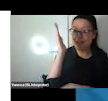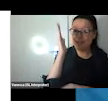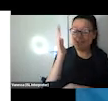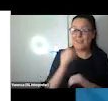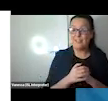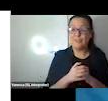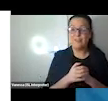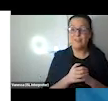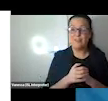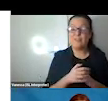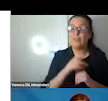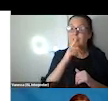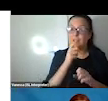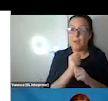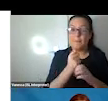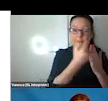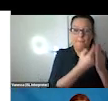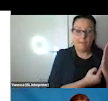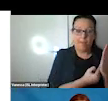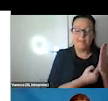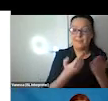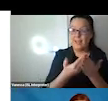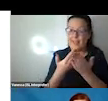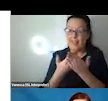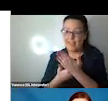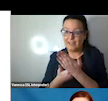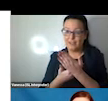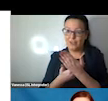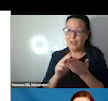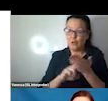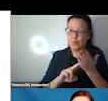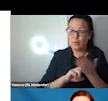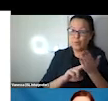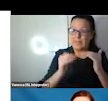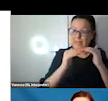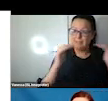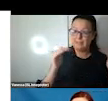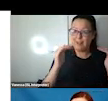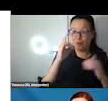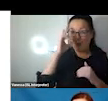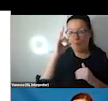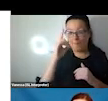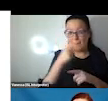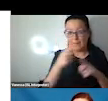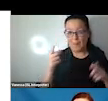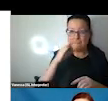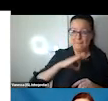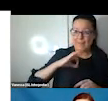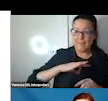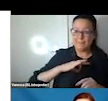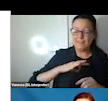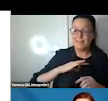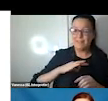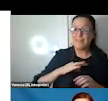the context in relation to policy and legislation for using the standard. So I hope it's useful to set the scene to you before our next speakers will bring